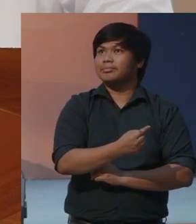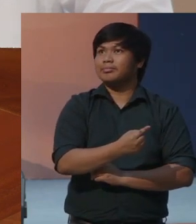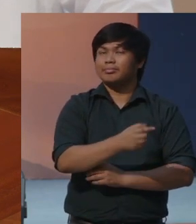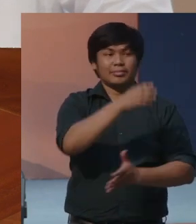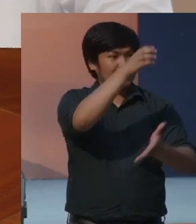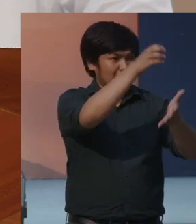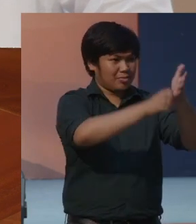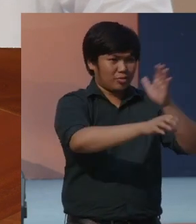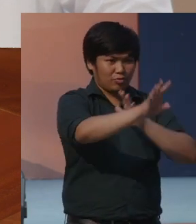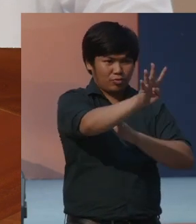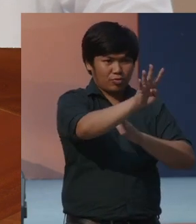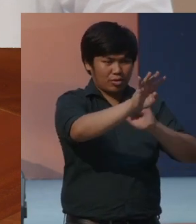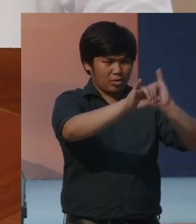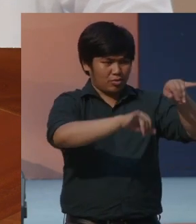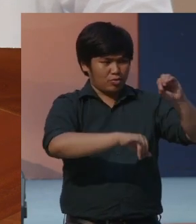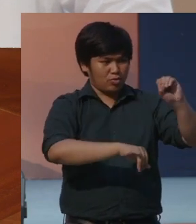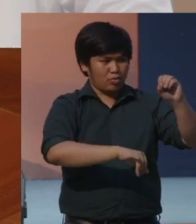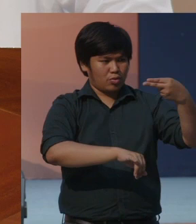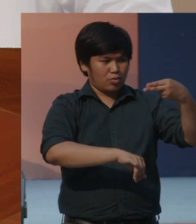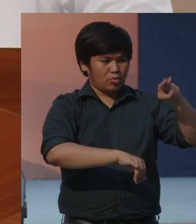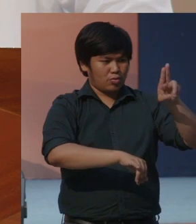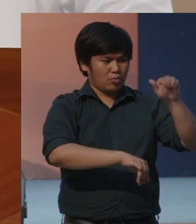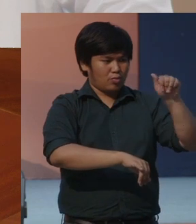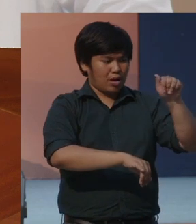chapter 4,